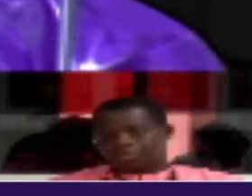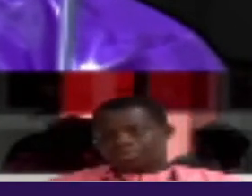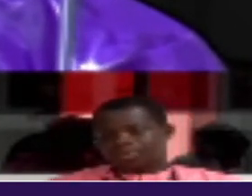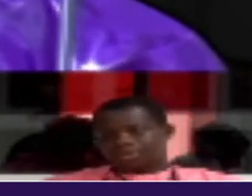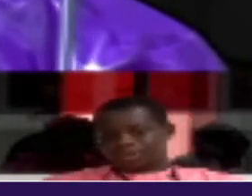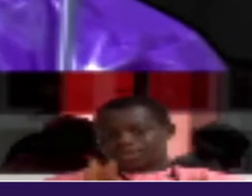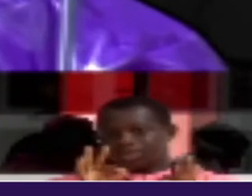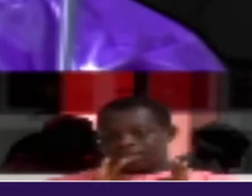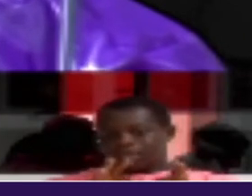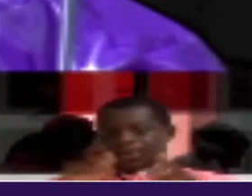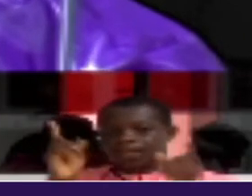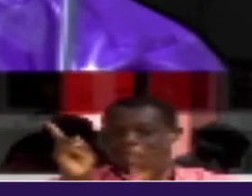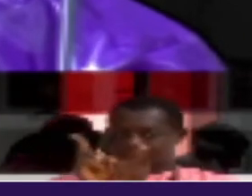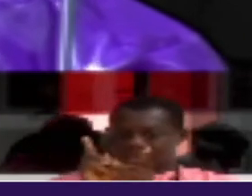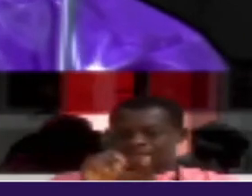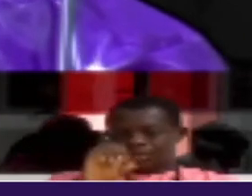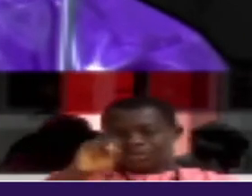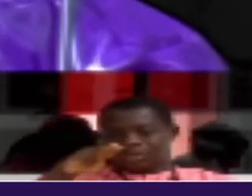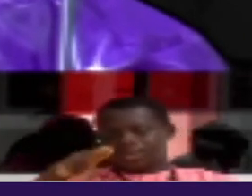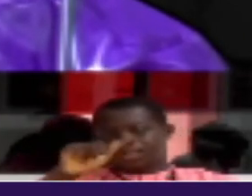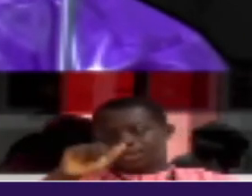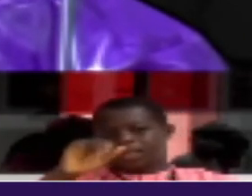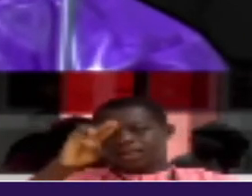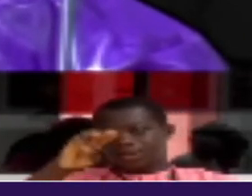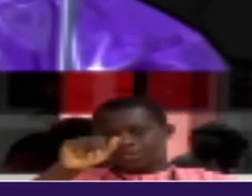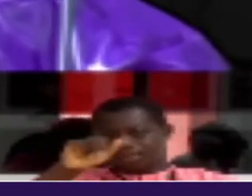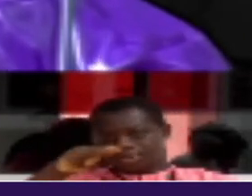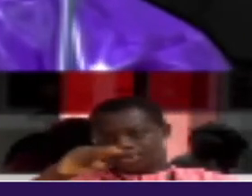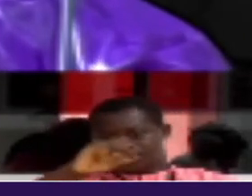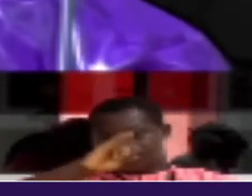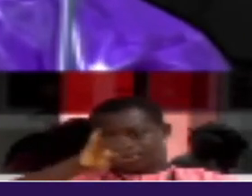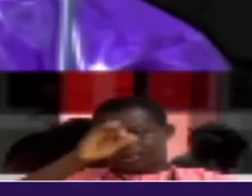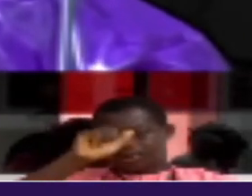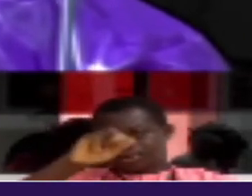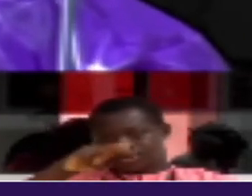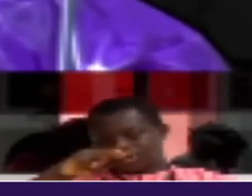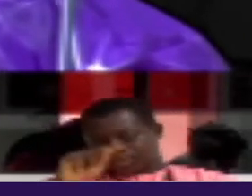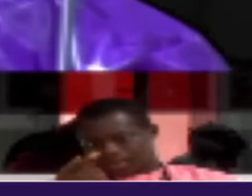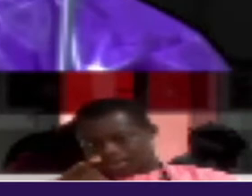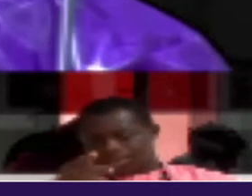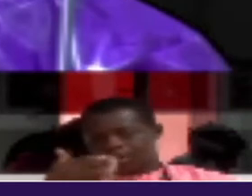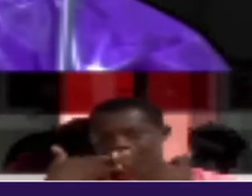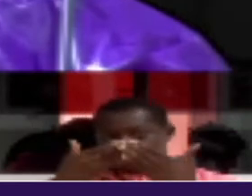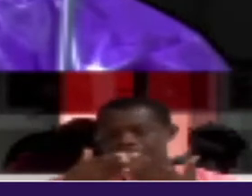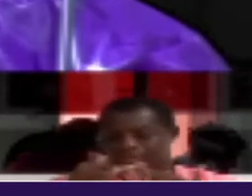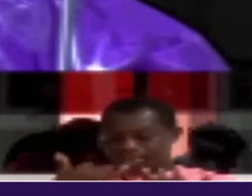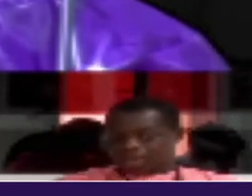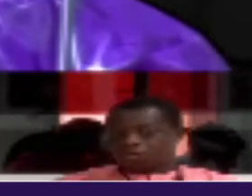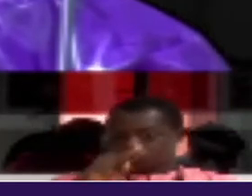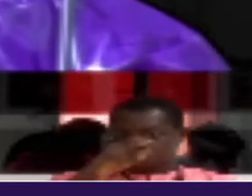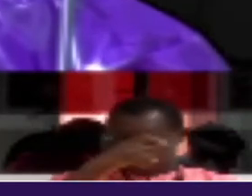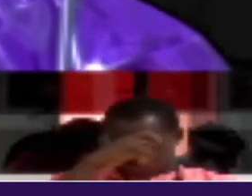taken to Sanamanjang and informed that from now on you would be working